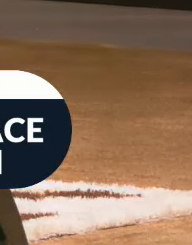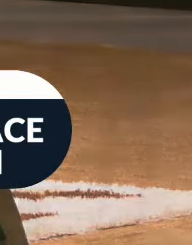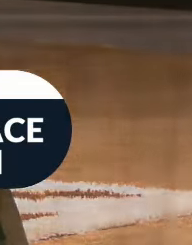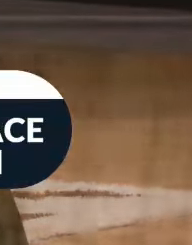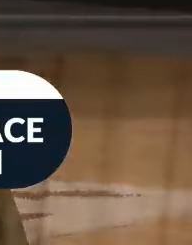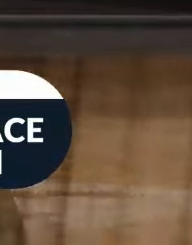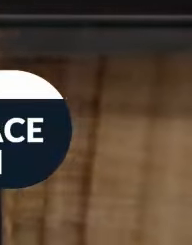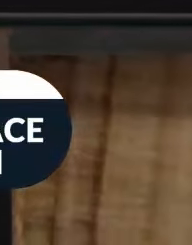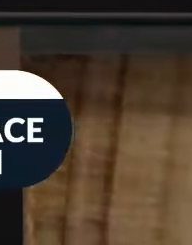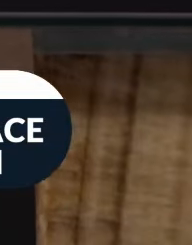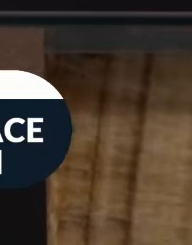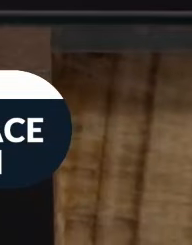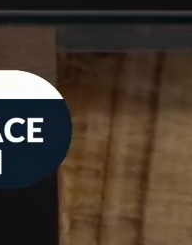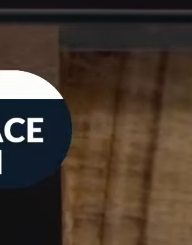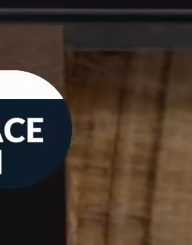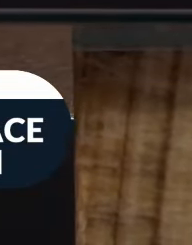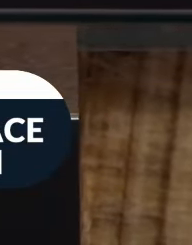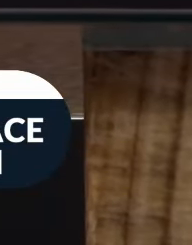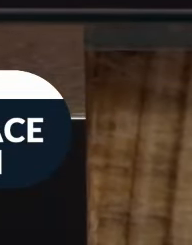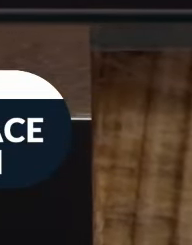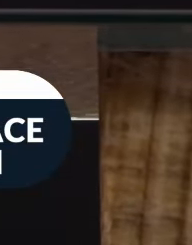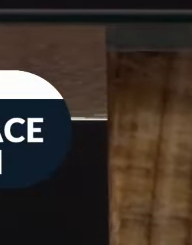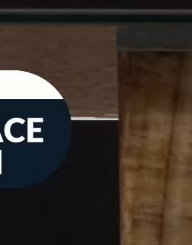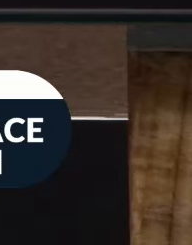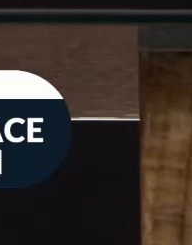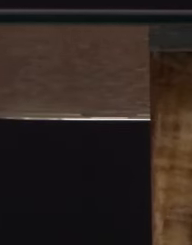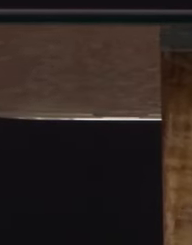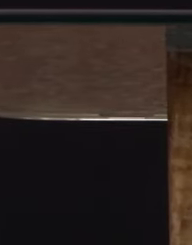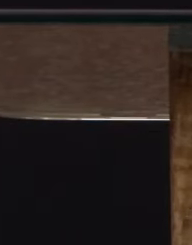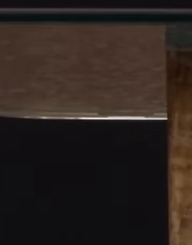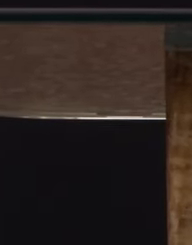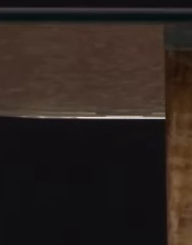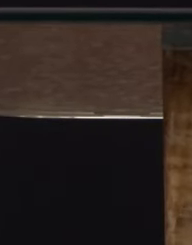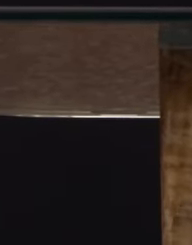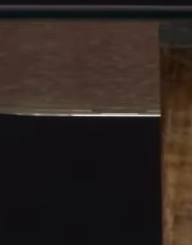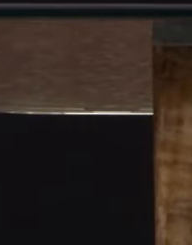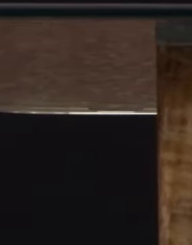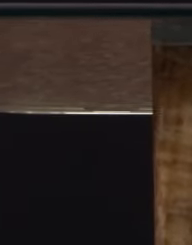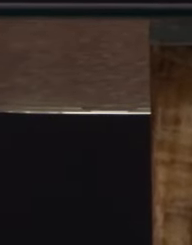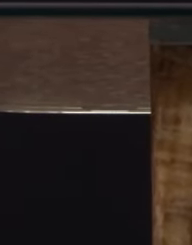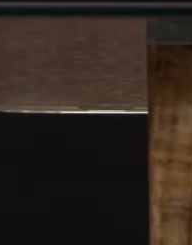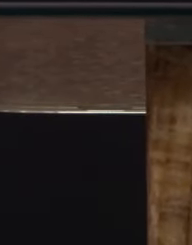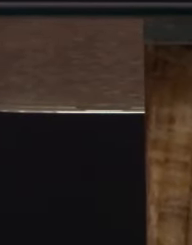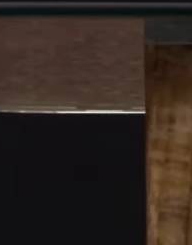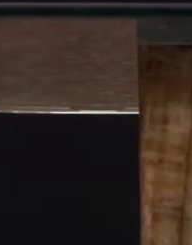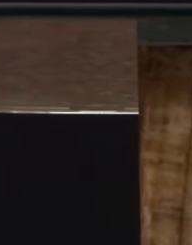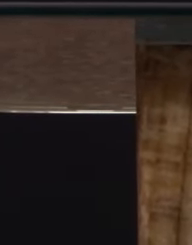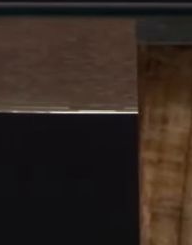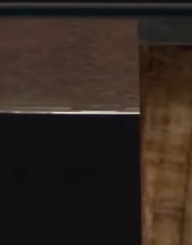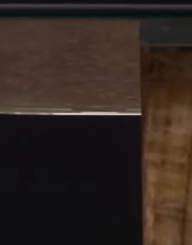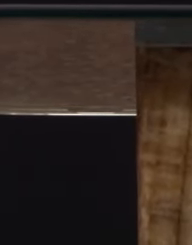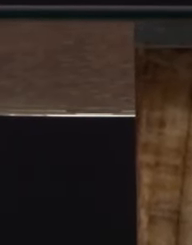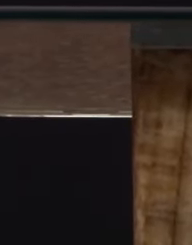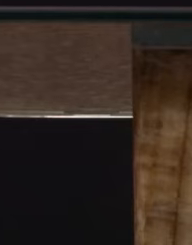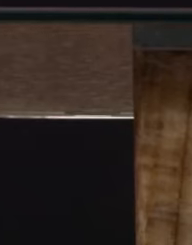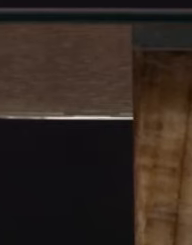word of God, those are two things: grace and faith. How do we get saved? By grace